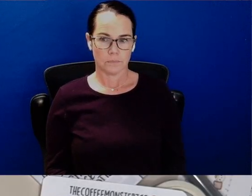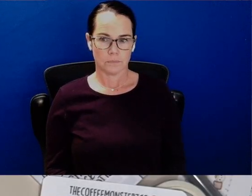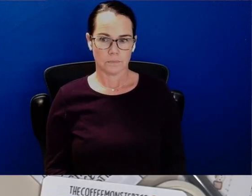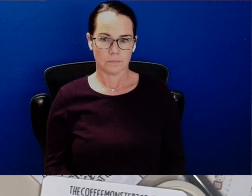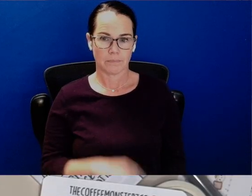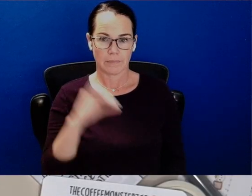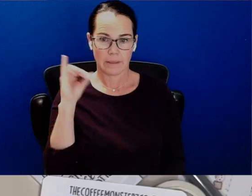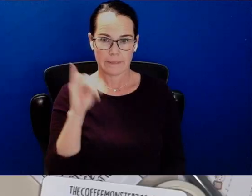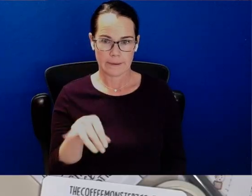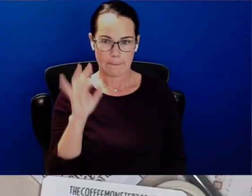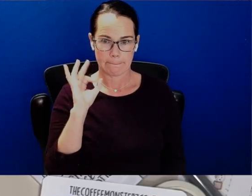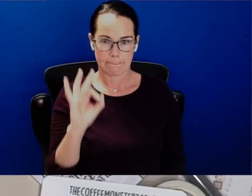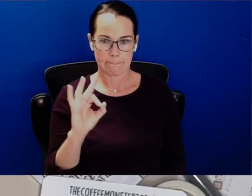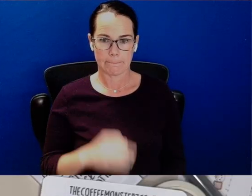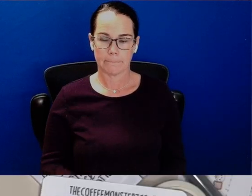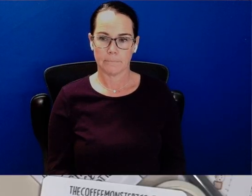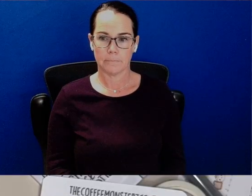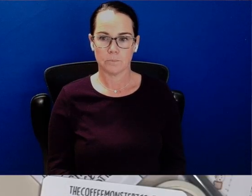There's that.